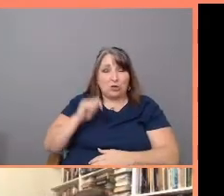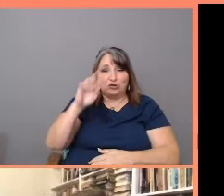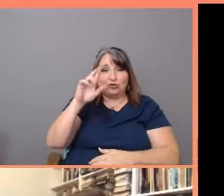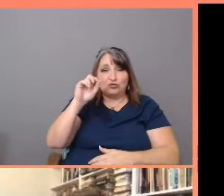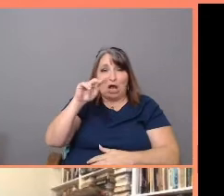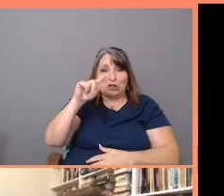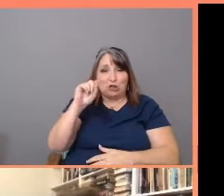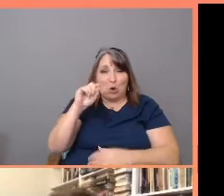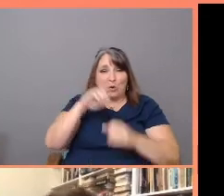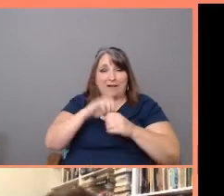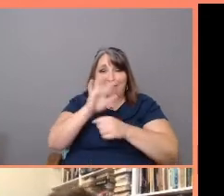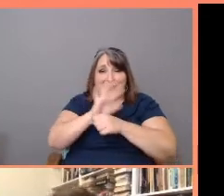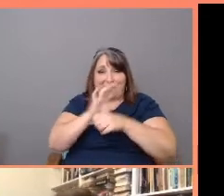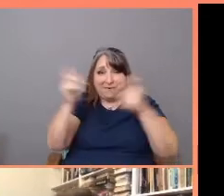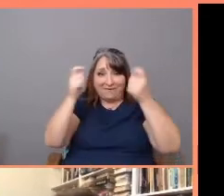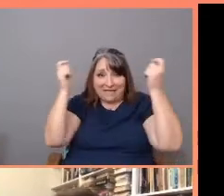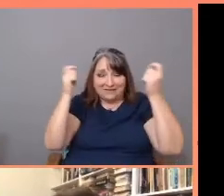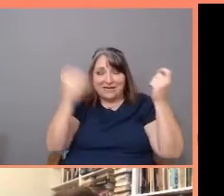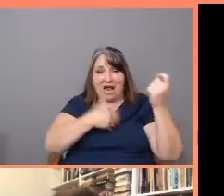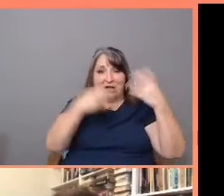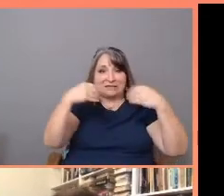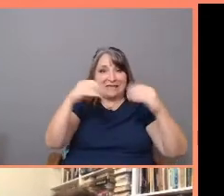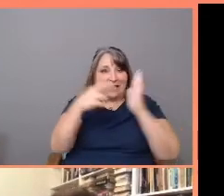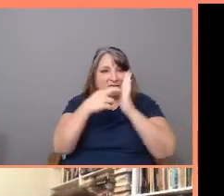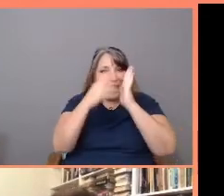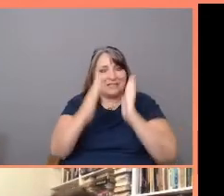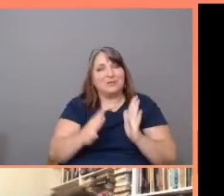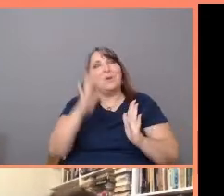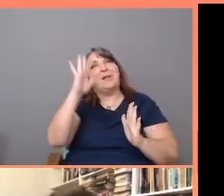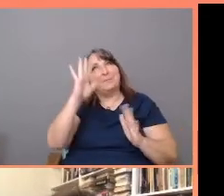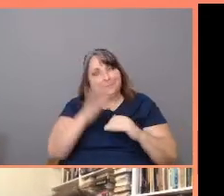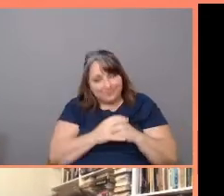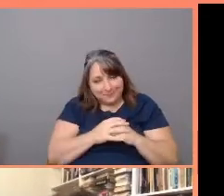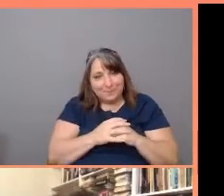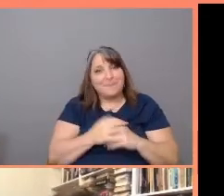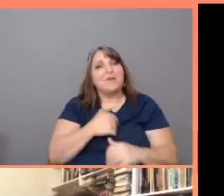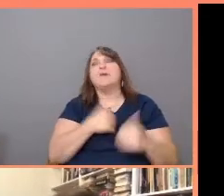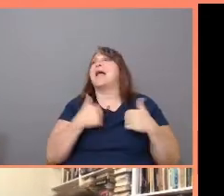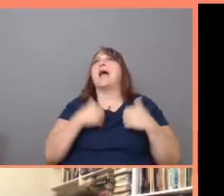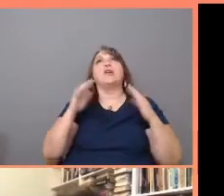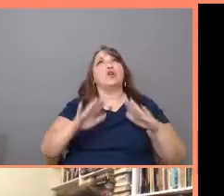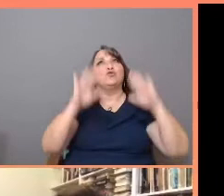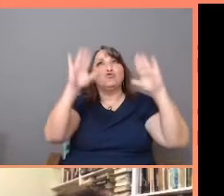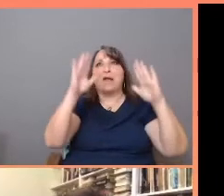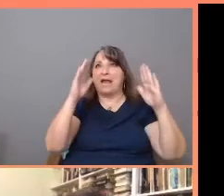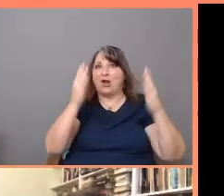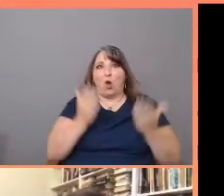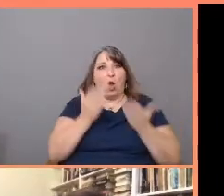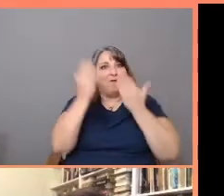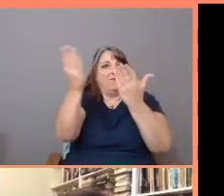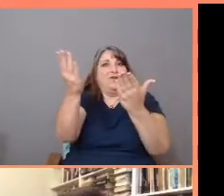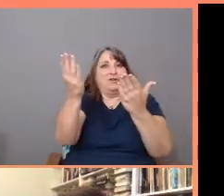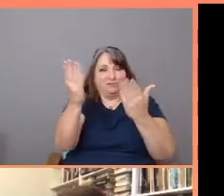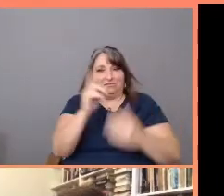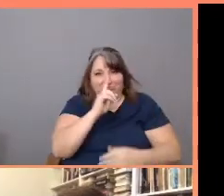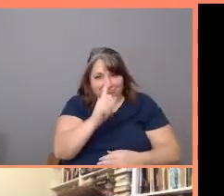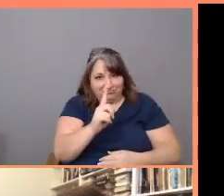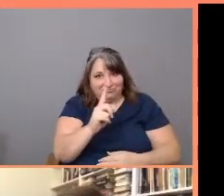and our sales agent, we had a very great offer on the table, but we